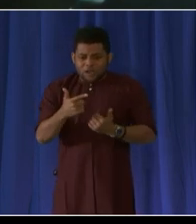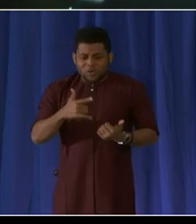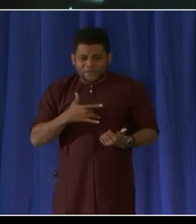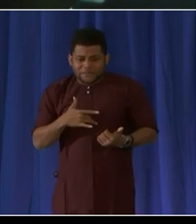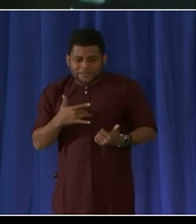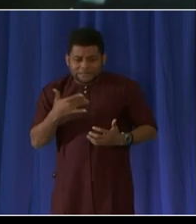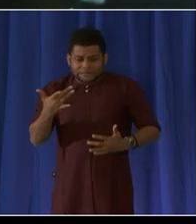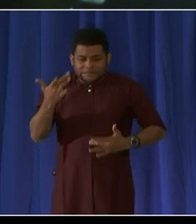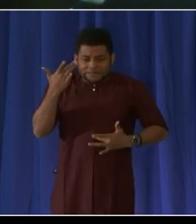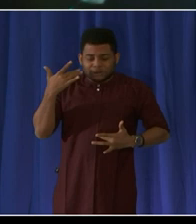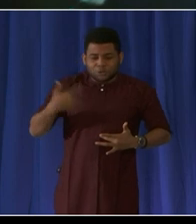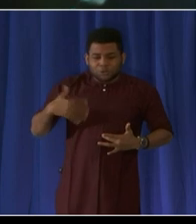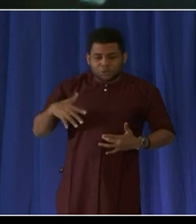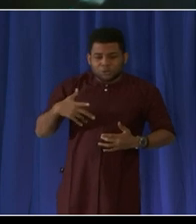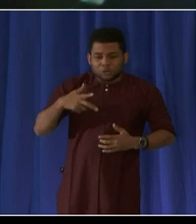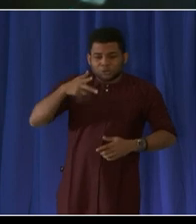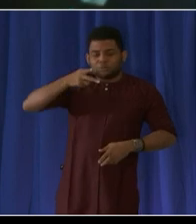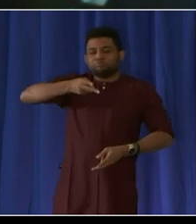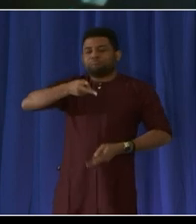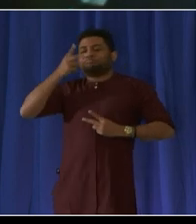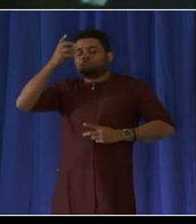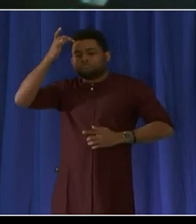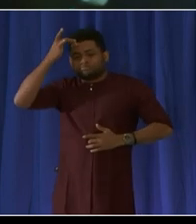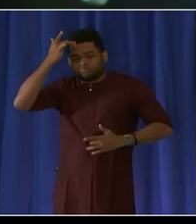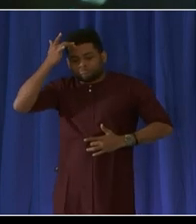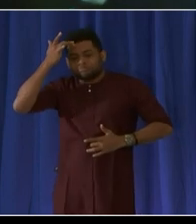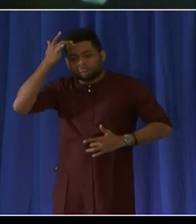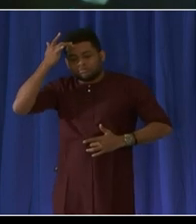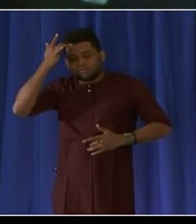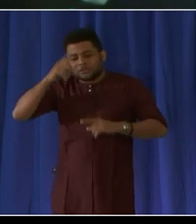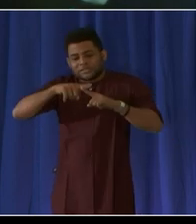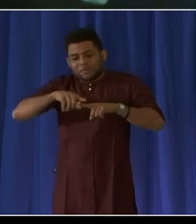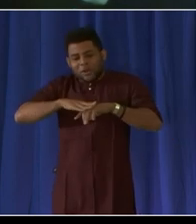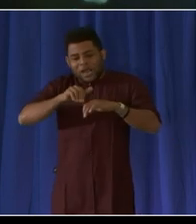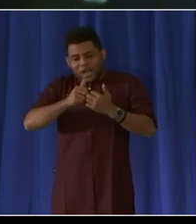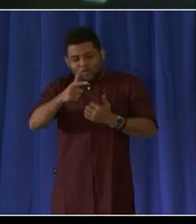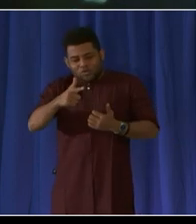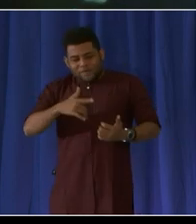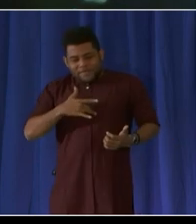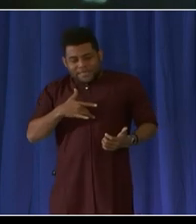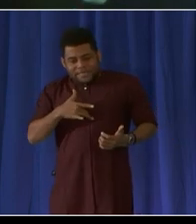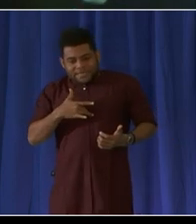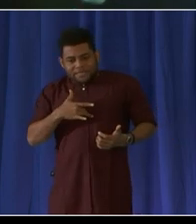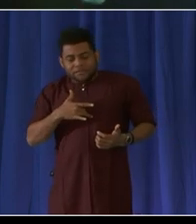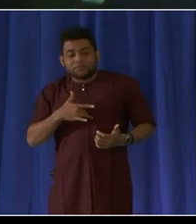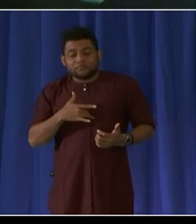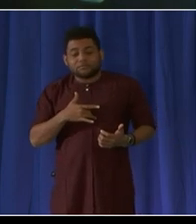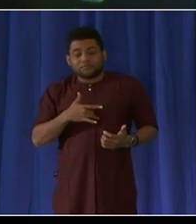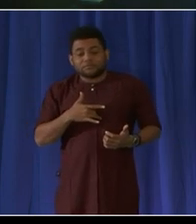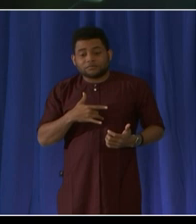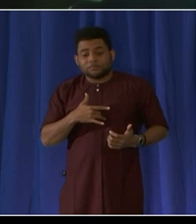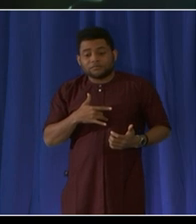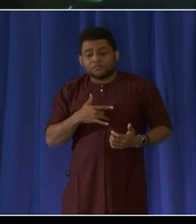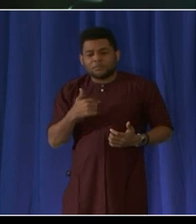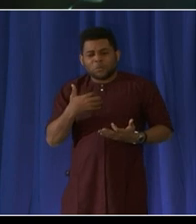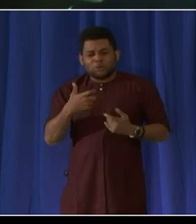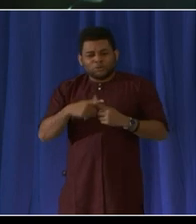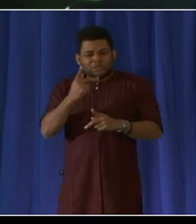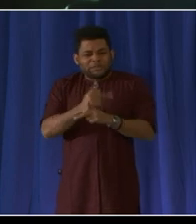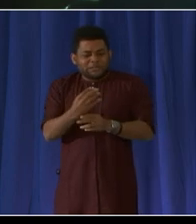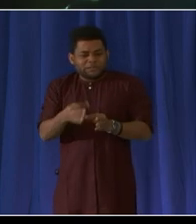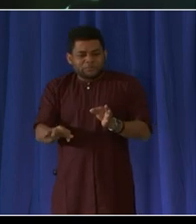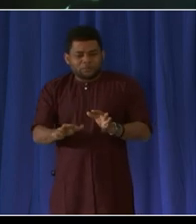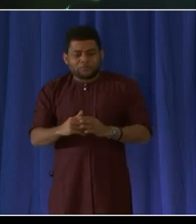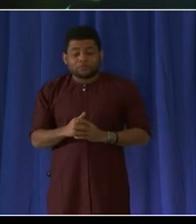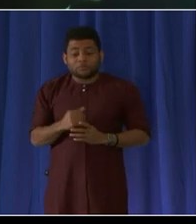And schools can help to guide you if you have questions about this, but I'm going to try to really keep it very simple. So